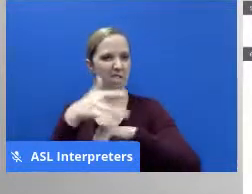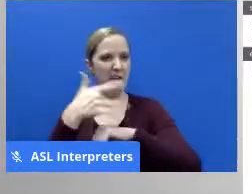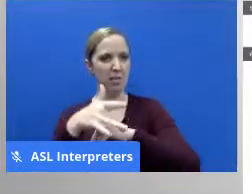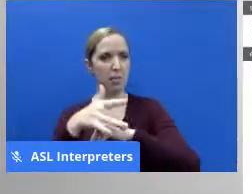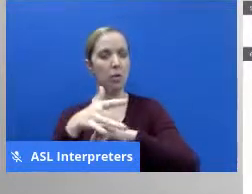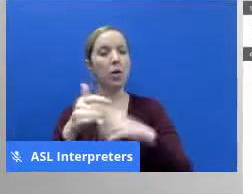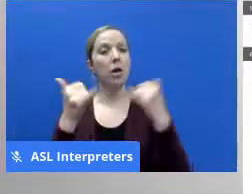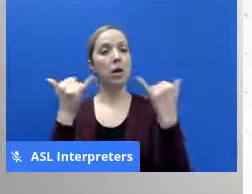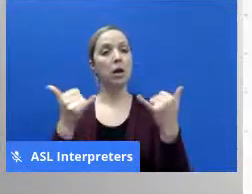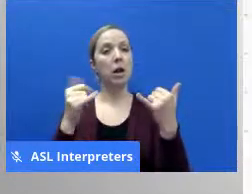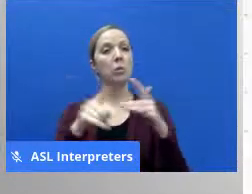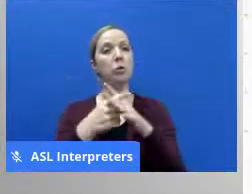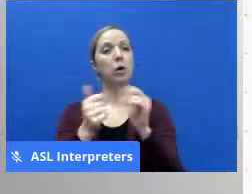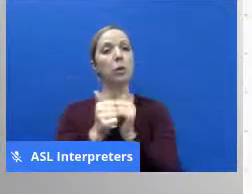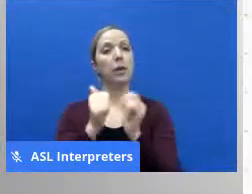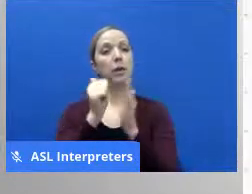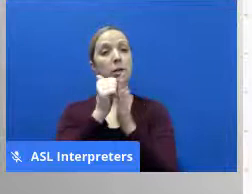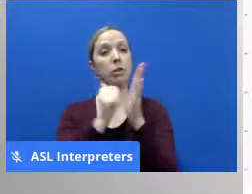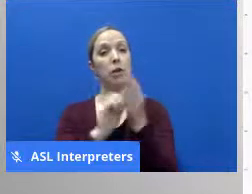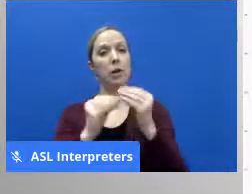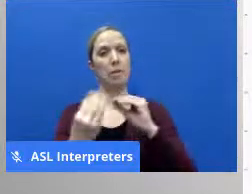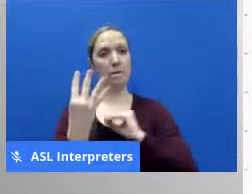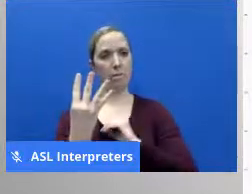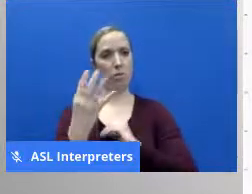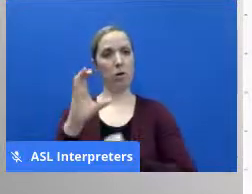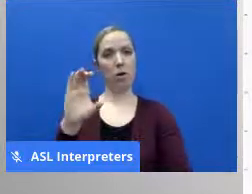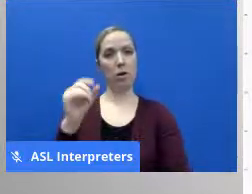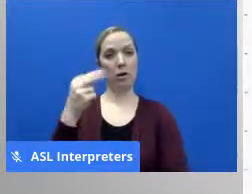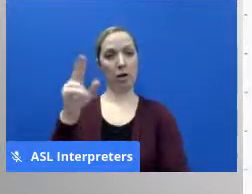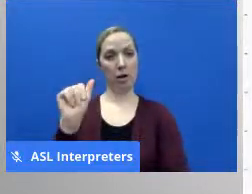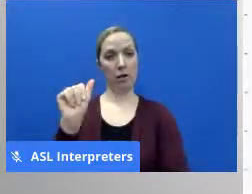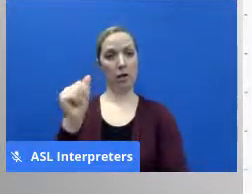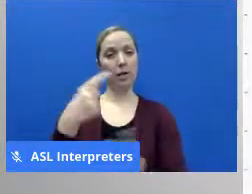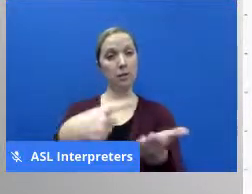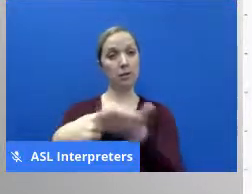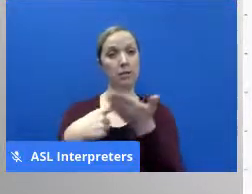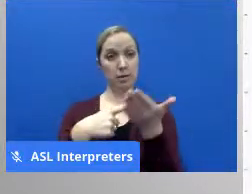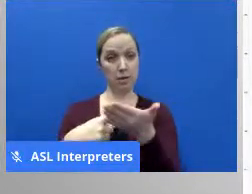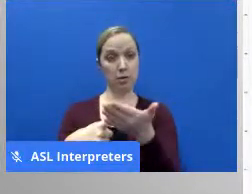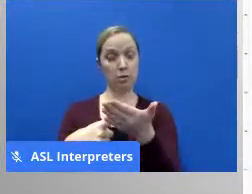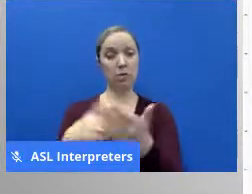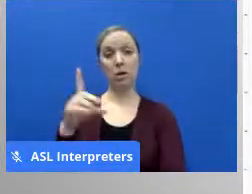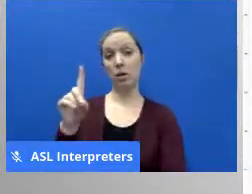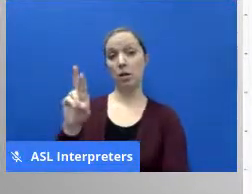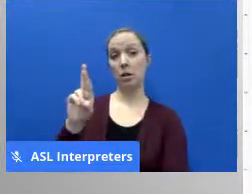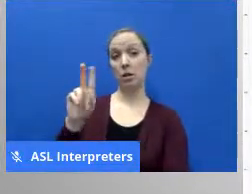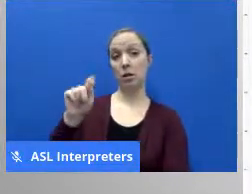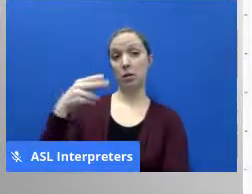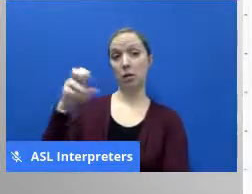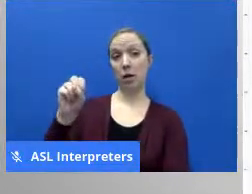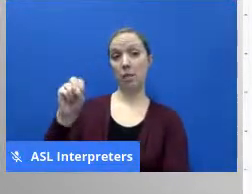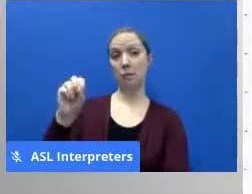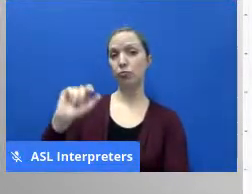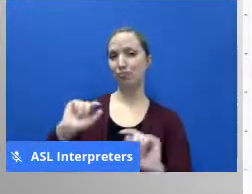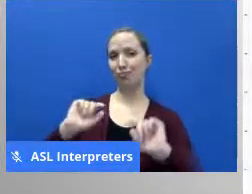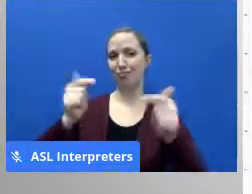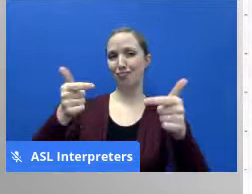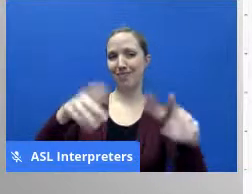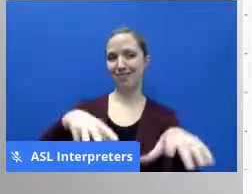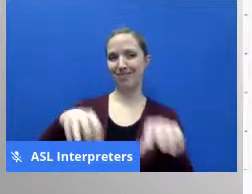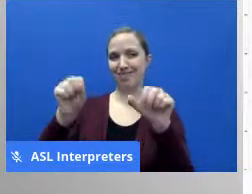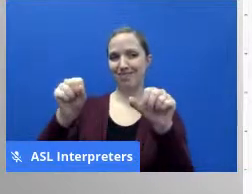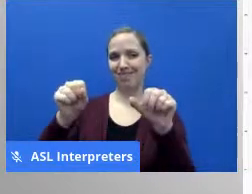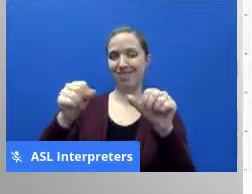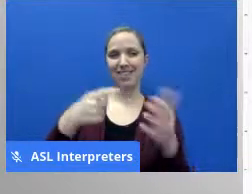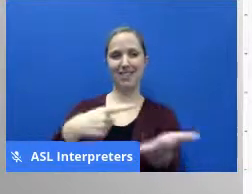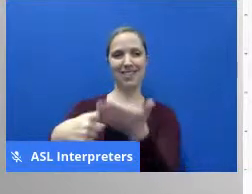number 4 on the agenda, which is the continuity of discussion. Dr. Thomas, I will let you take care of this,